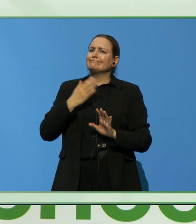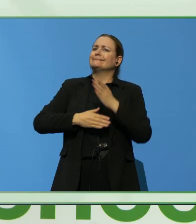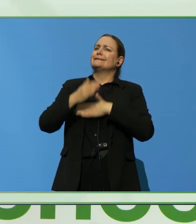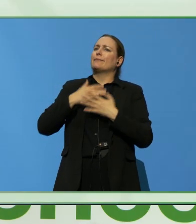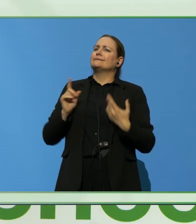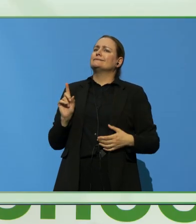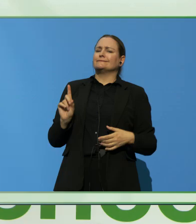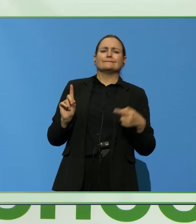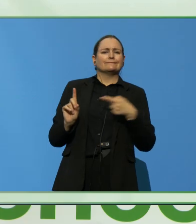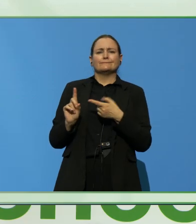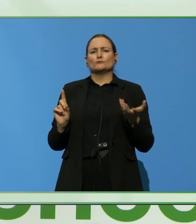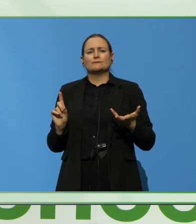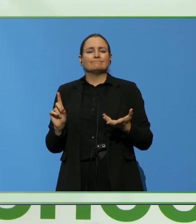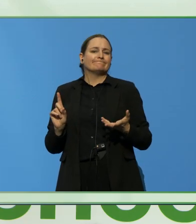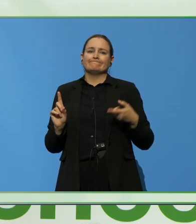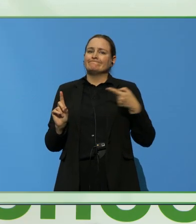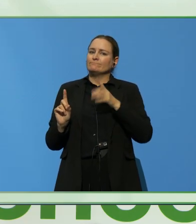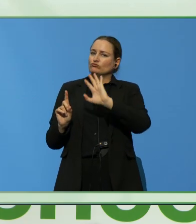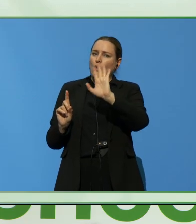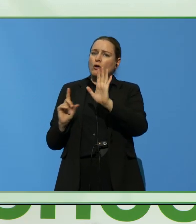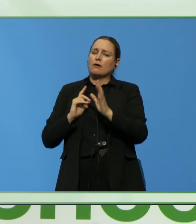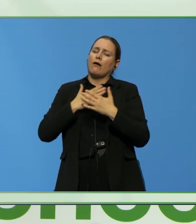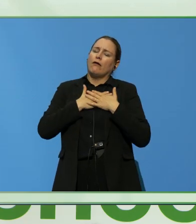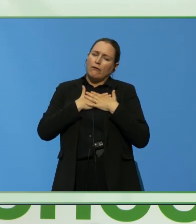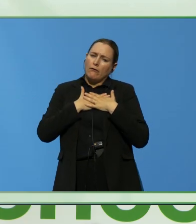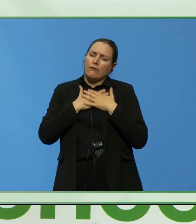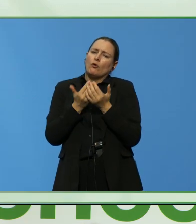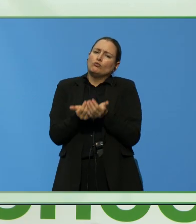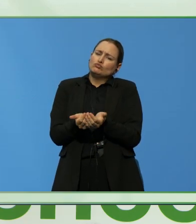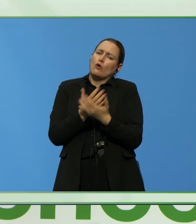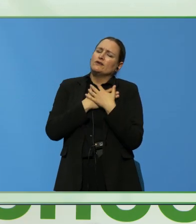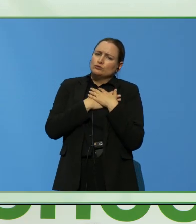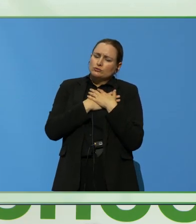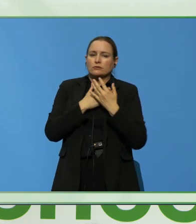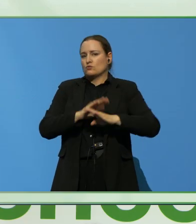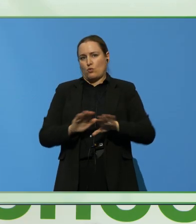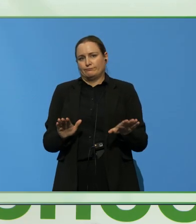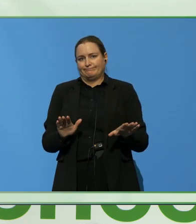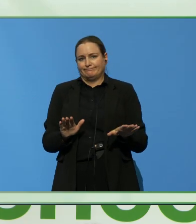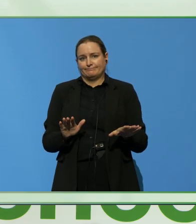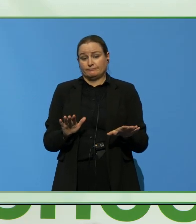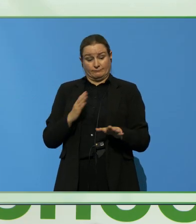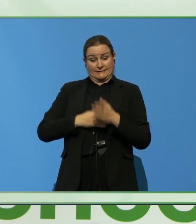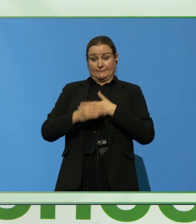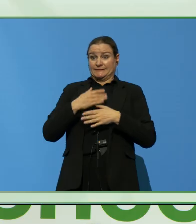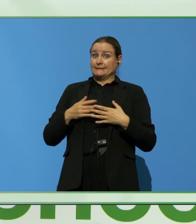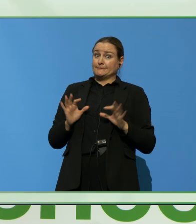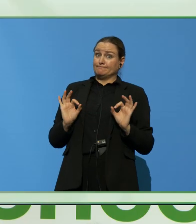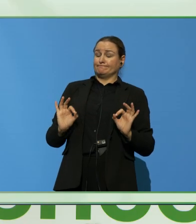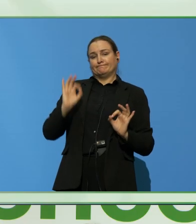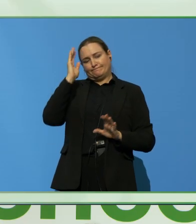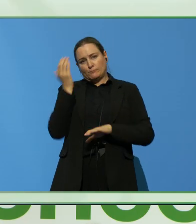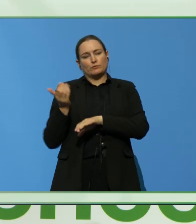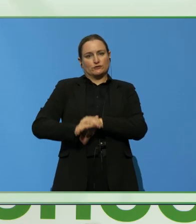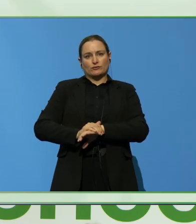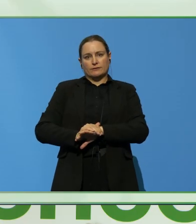but we make sure that disability equality becomes a part of professional standard in media, responsible media,